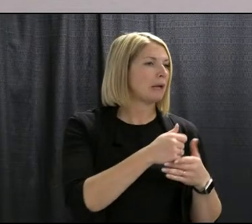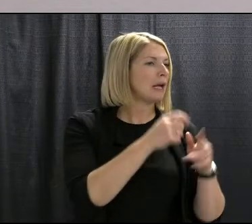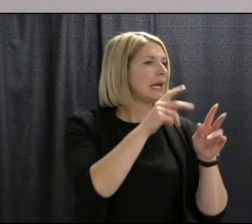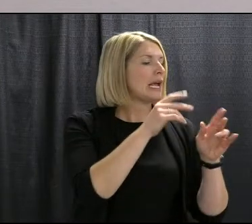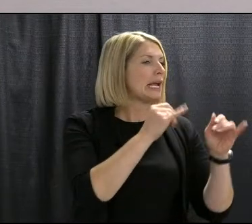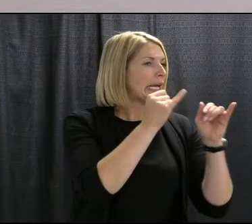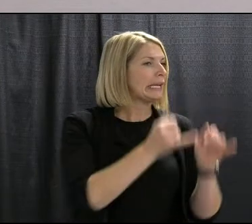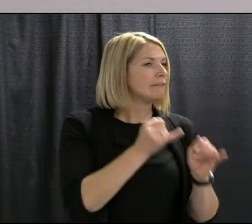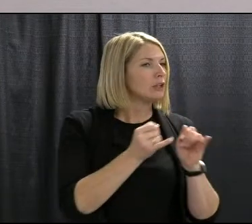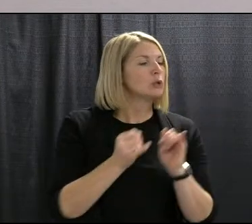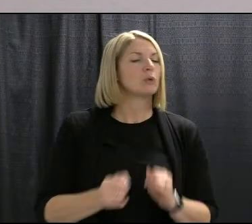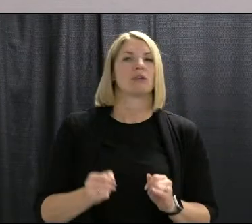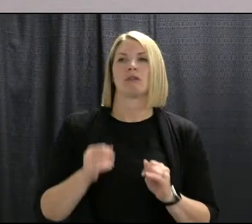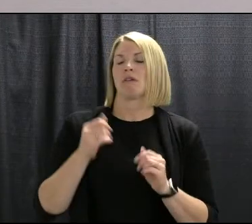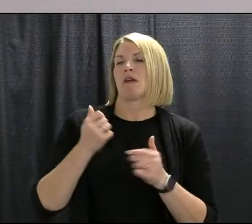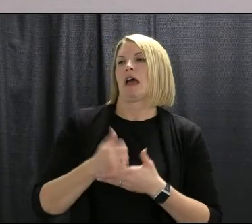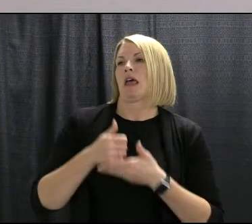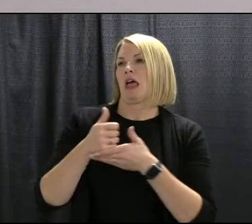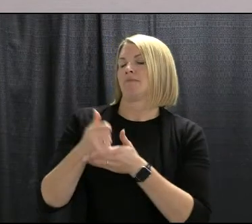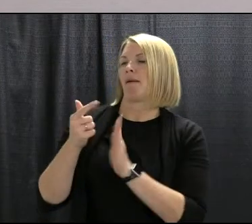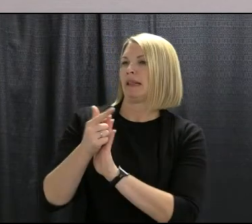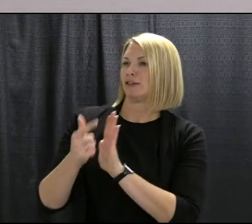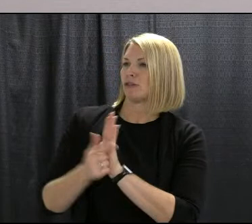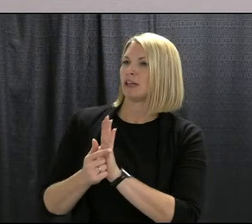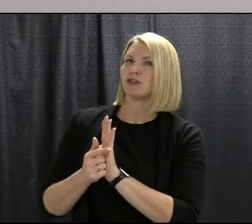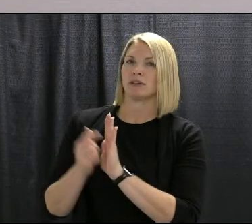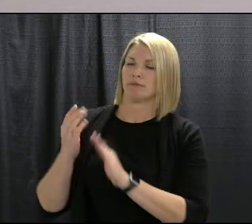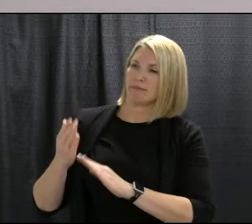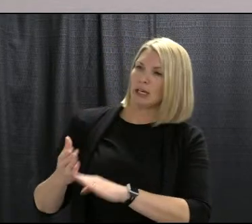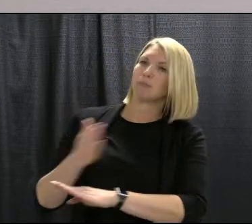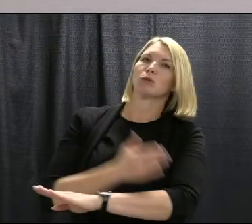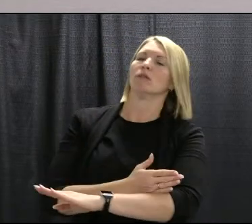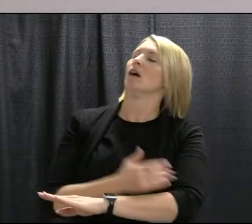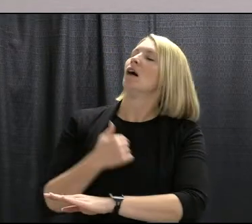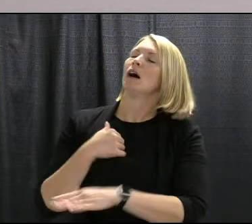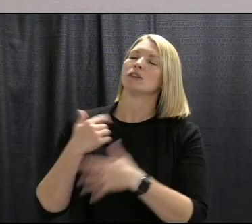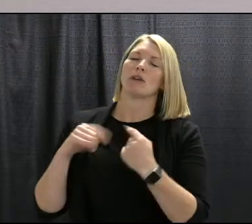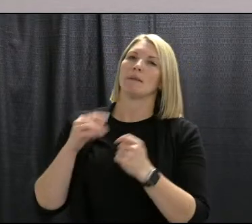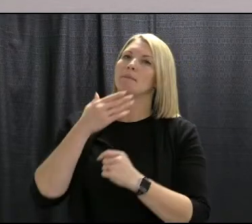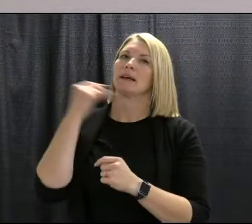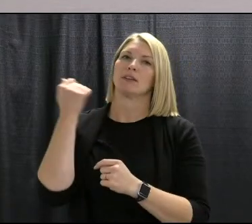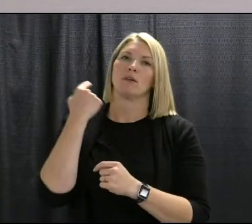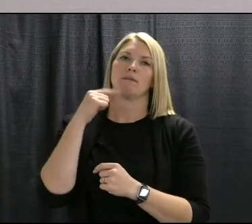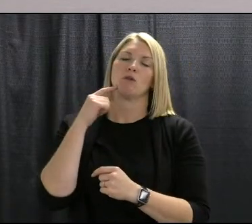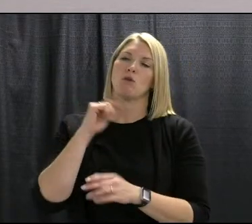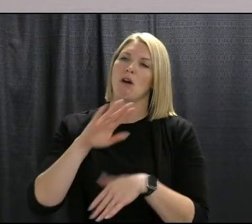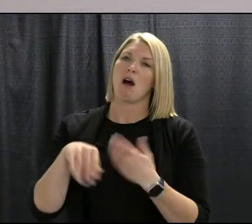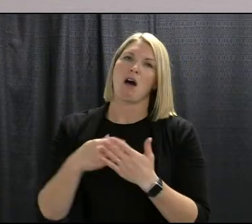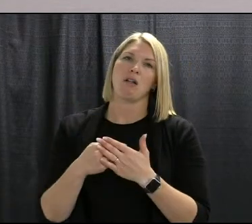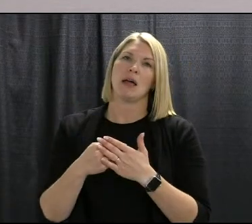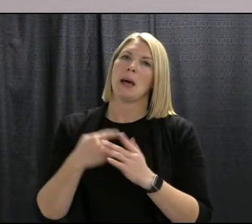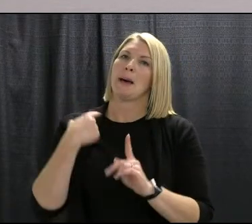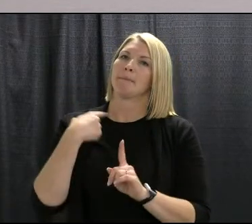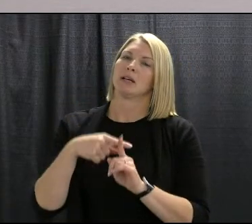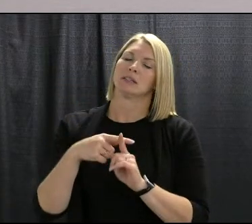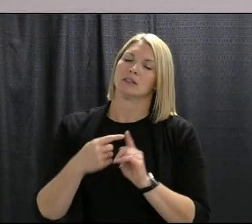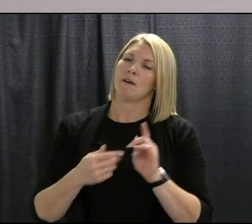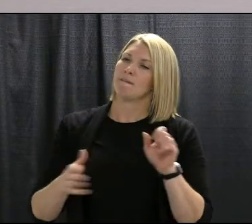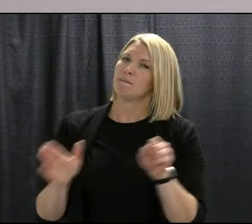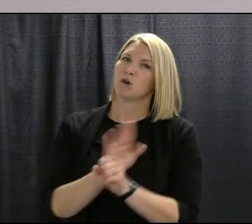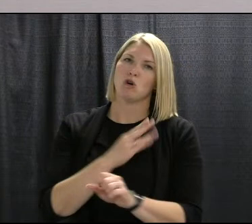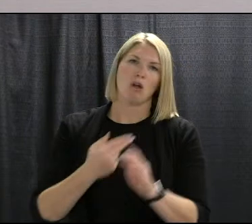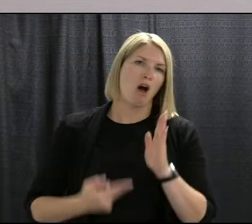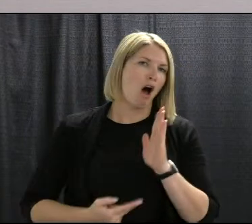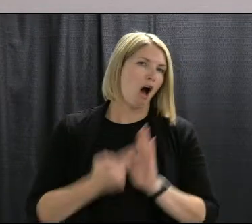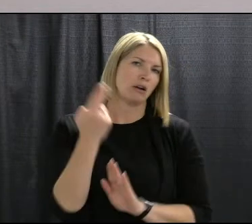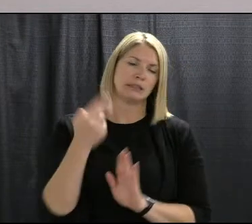to policy as we are today, but to do that the best we can on behalf of Newfoundland Labradorians, and of course being honest with the information and always